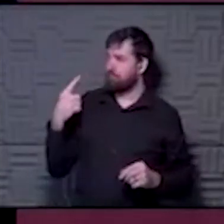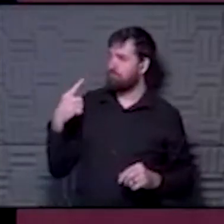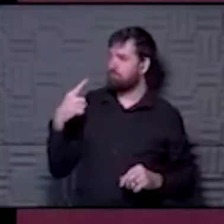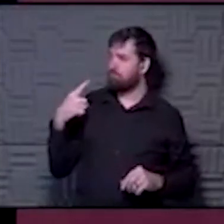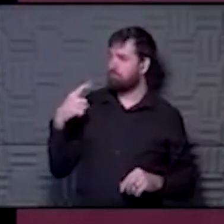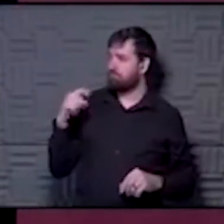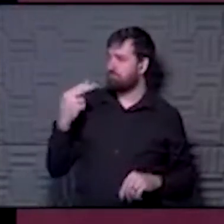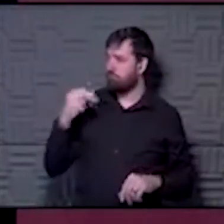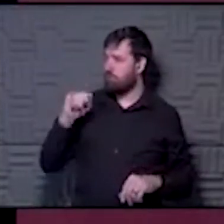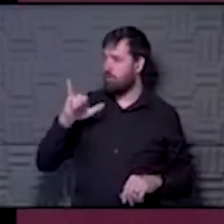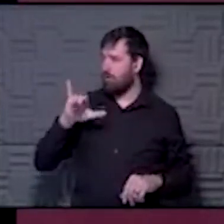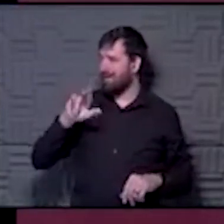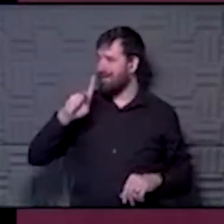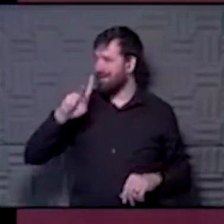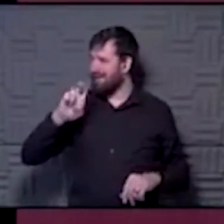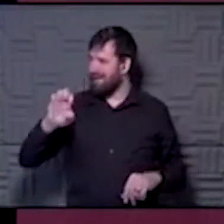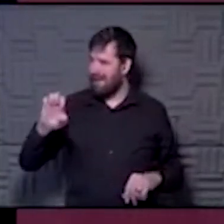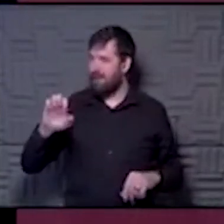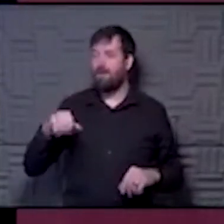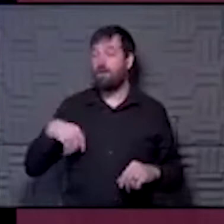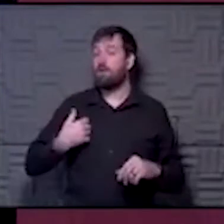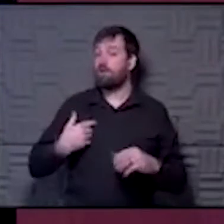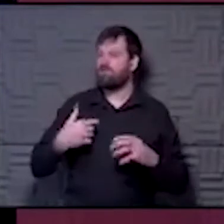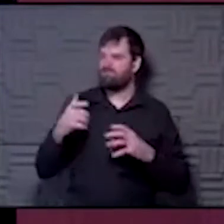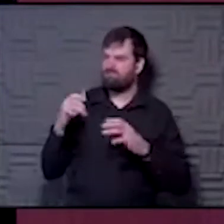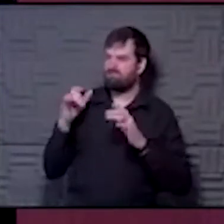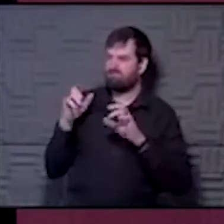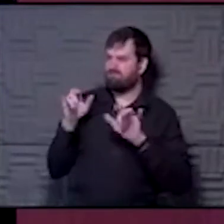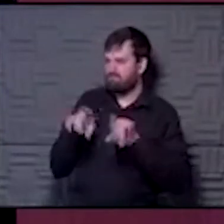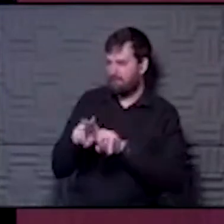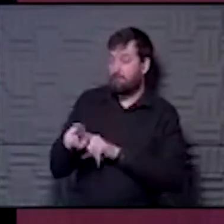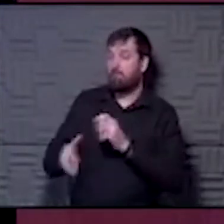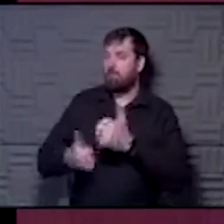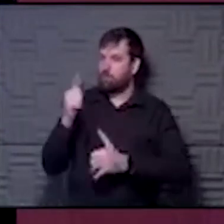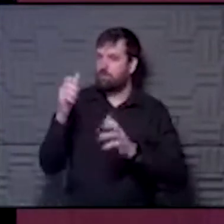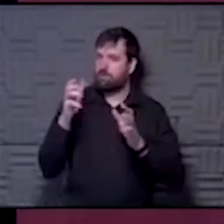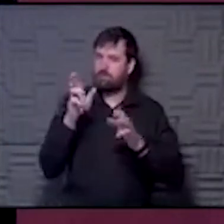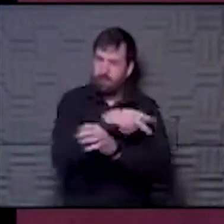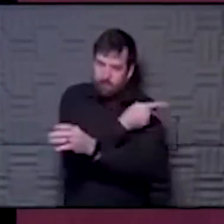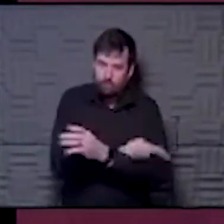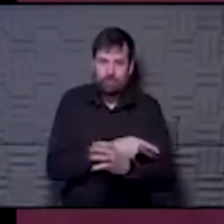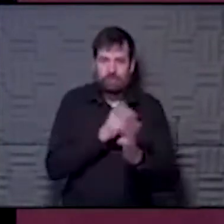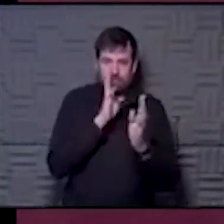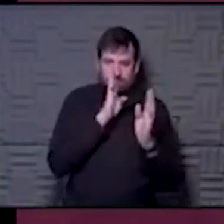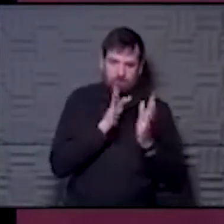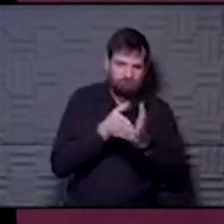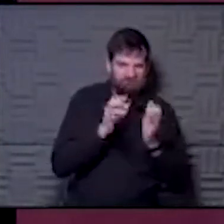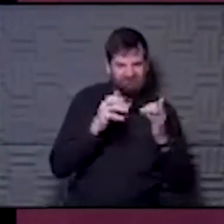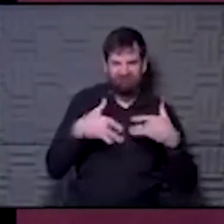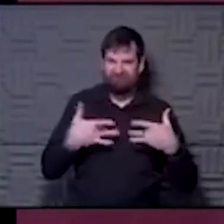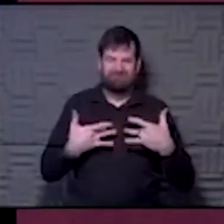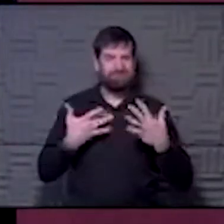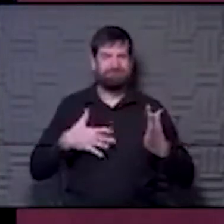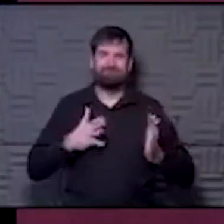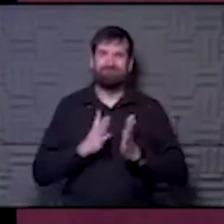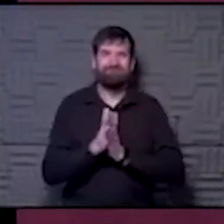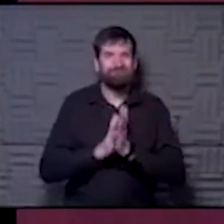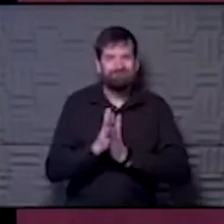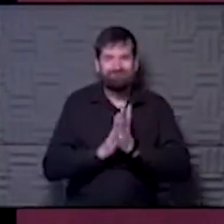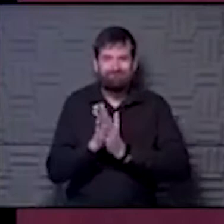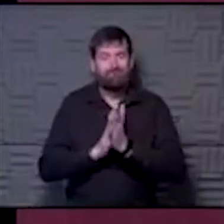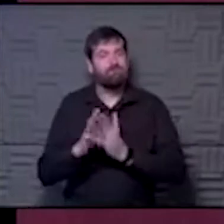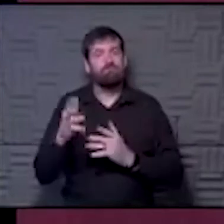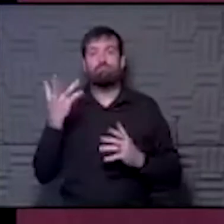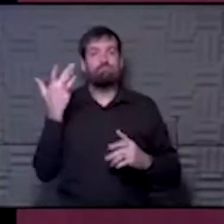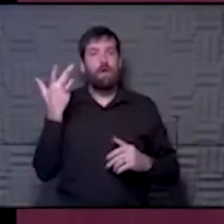same strategy. Although I will say most of my patients are anxious to get it. They're asking a lot about it. But I think that's because we've got